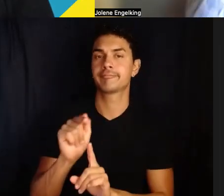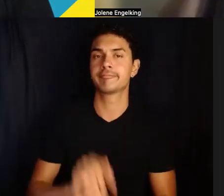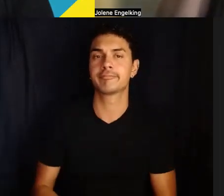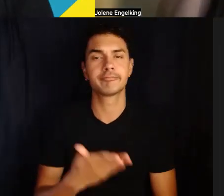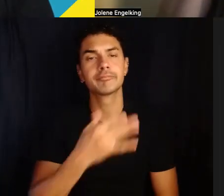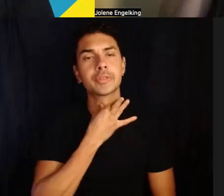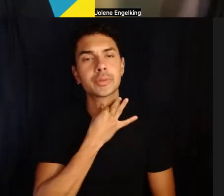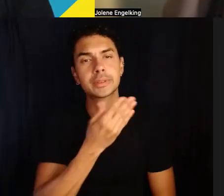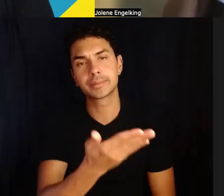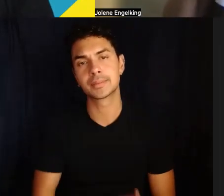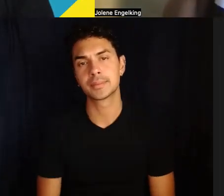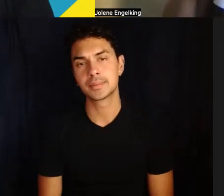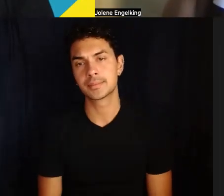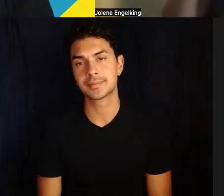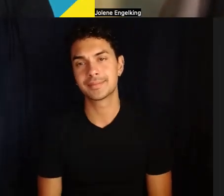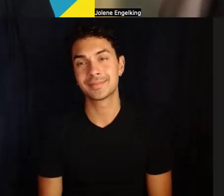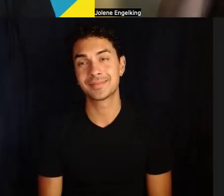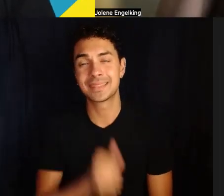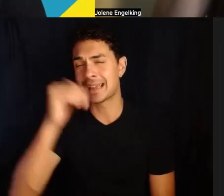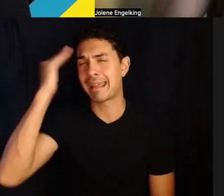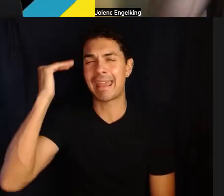head? Mind, not head.